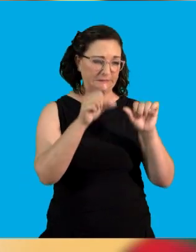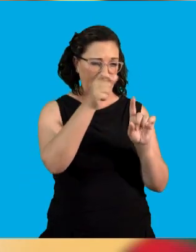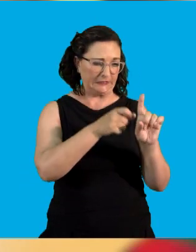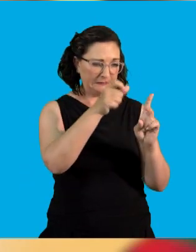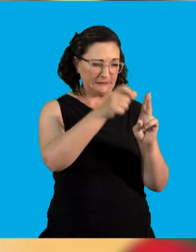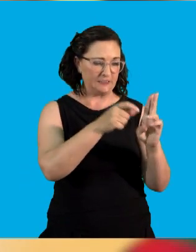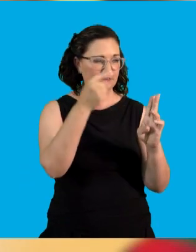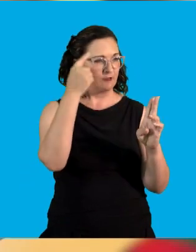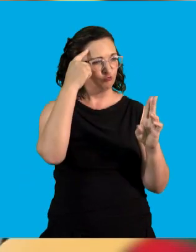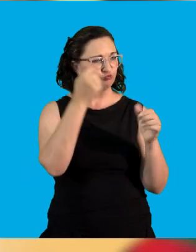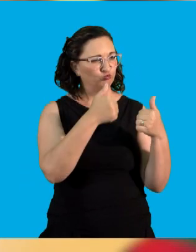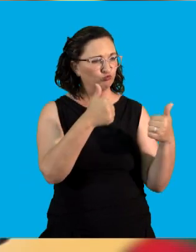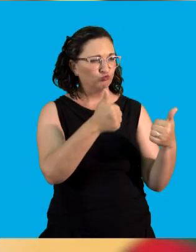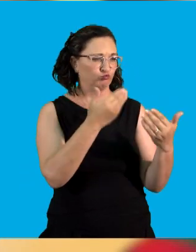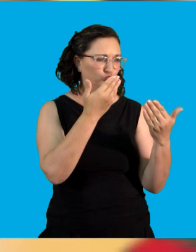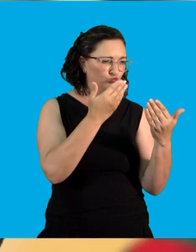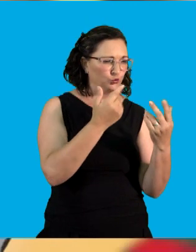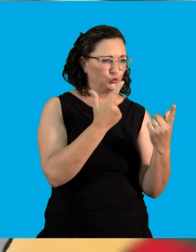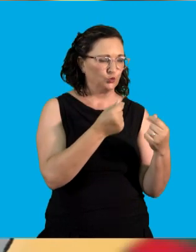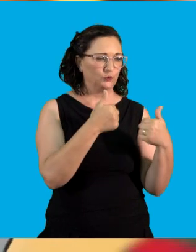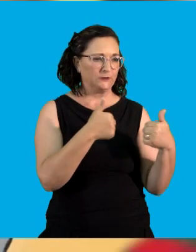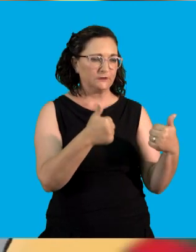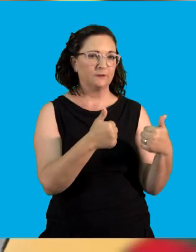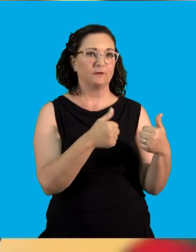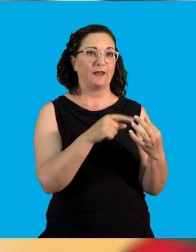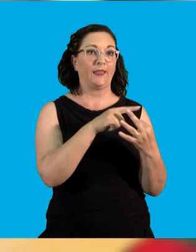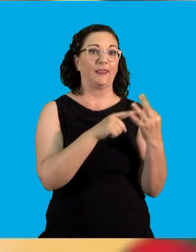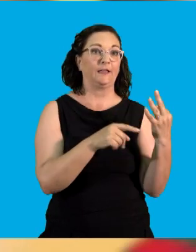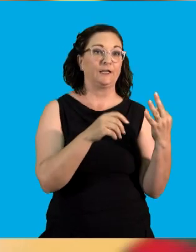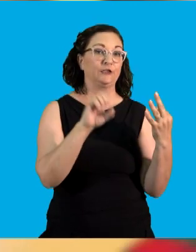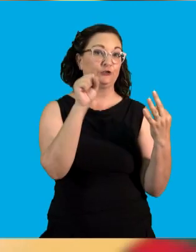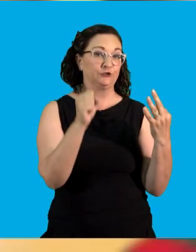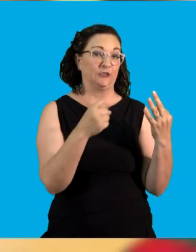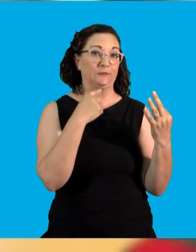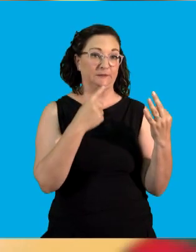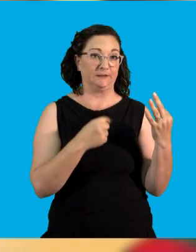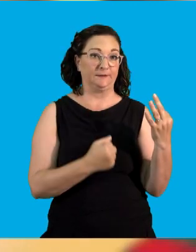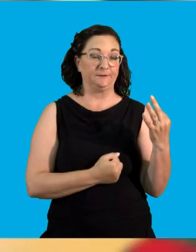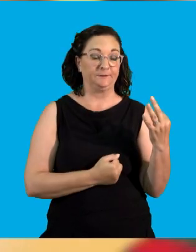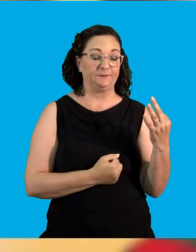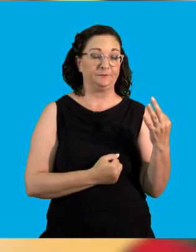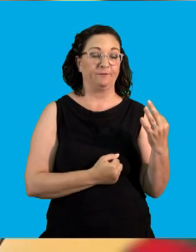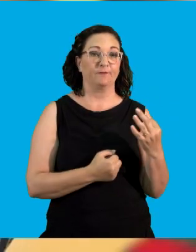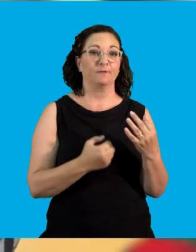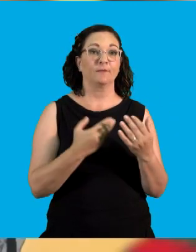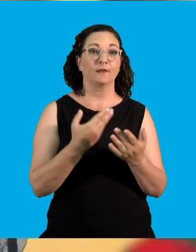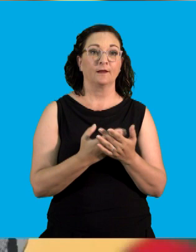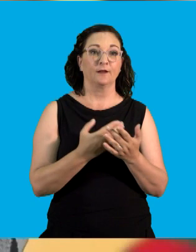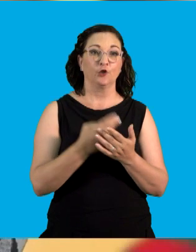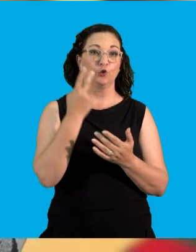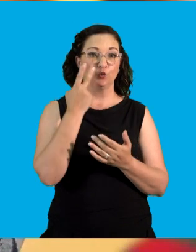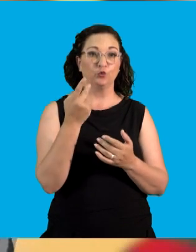they were sitting down and they were looking and doing their studies and research, they looked at 3 shapes. They said that